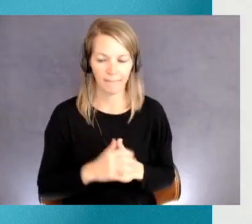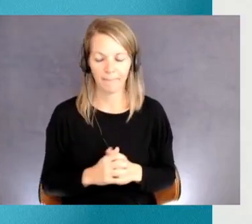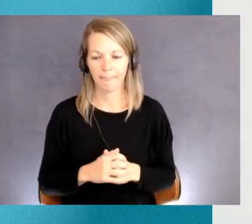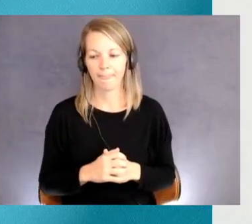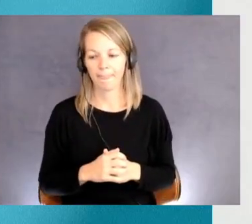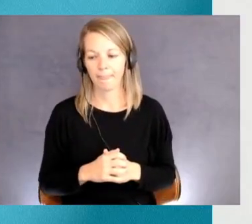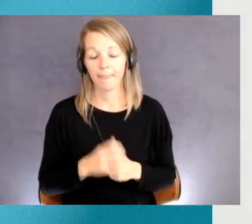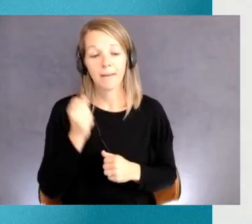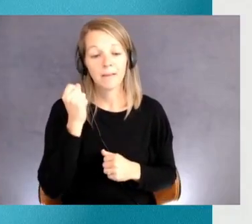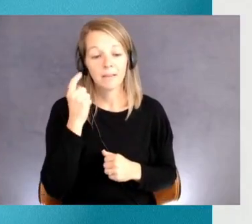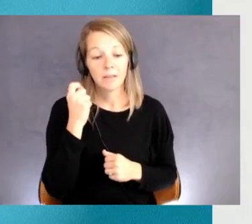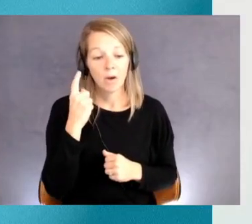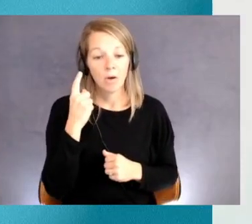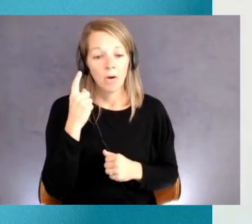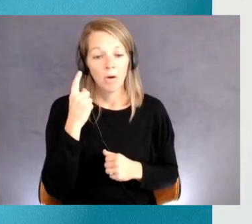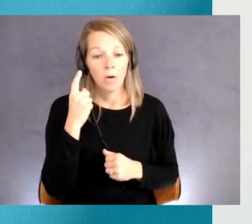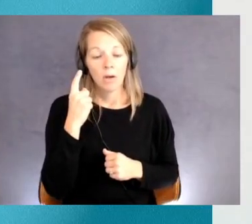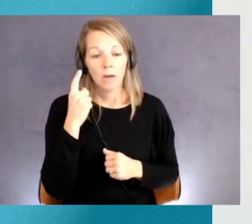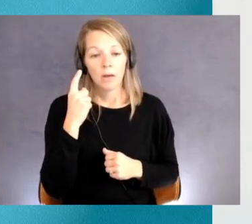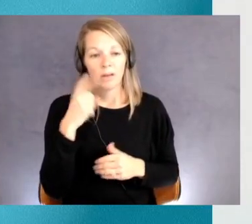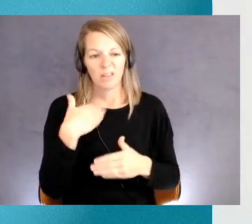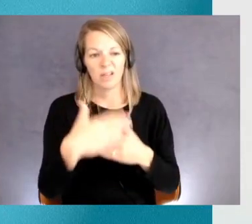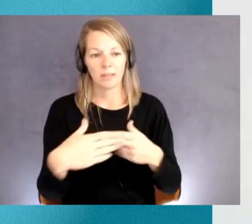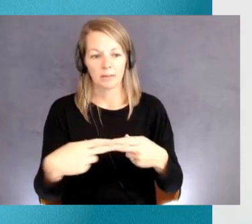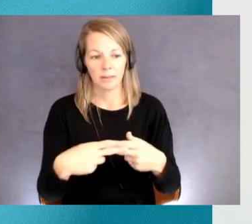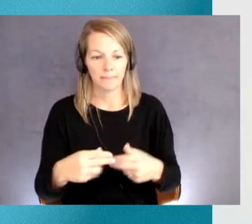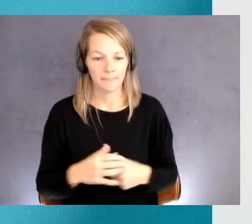So I would like to, next slide, please.